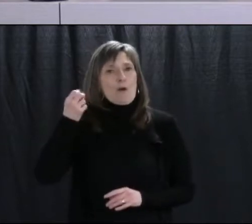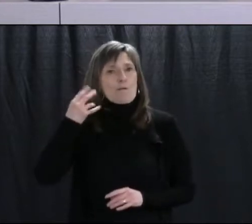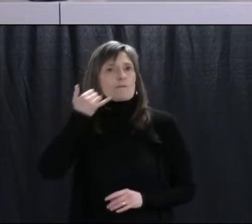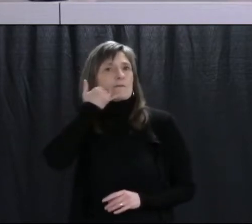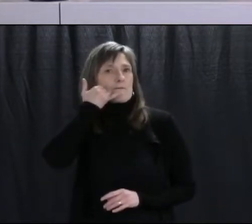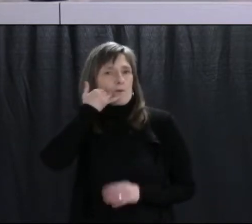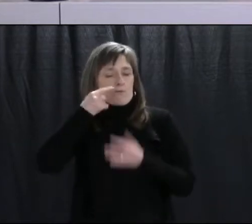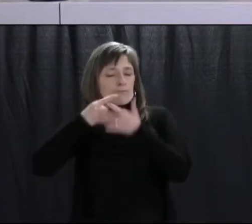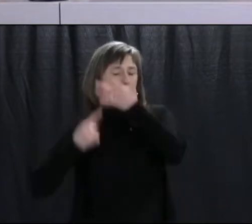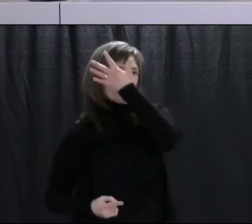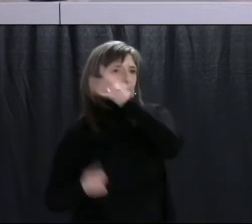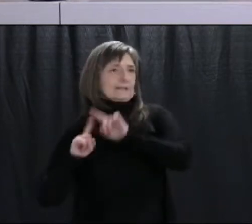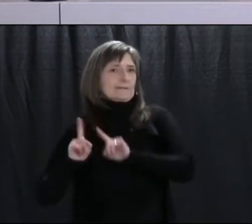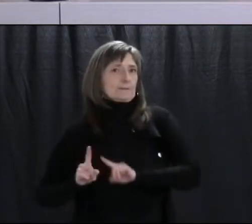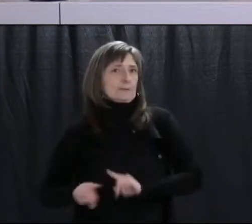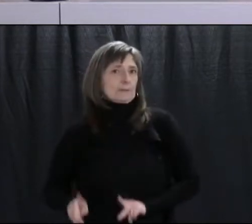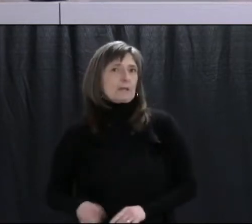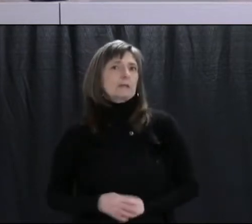line.